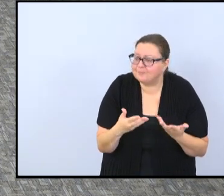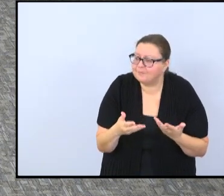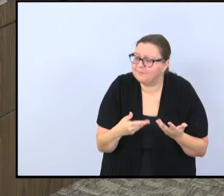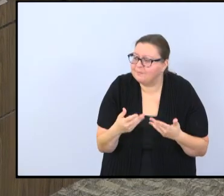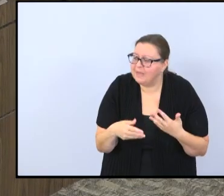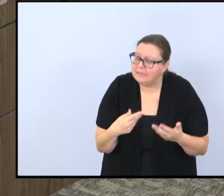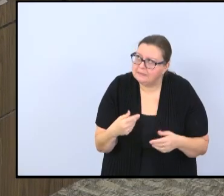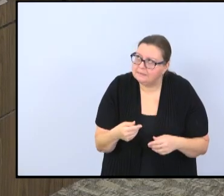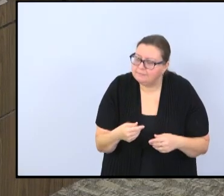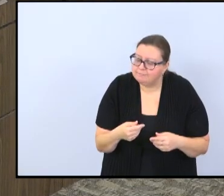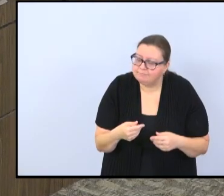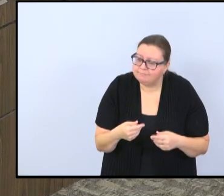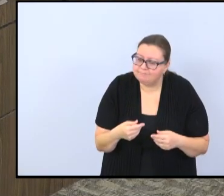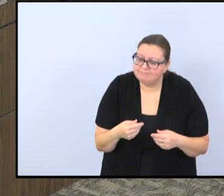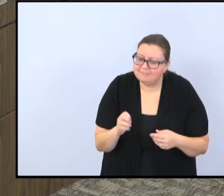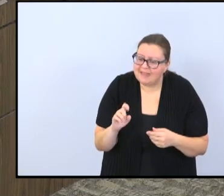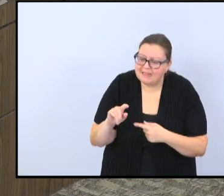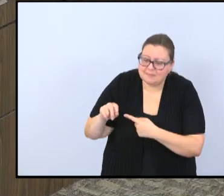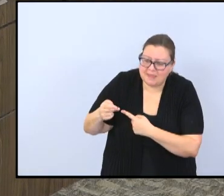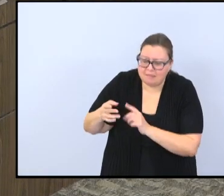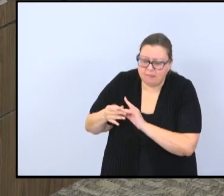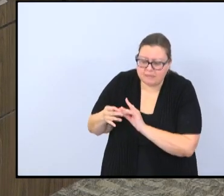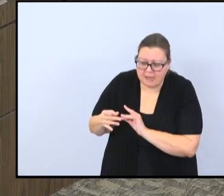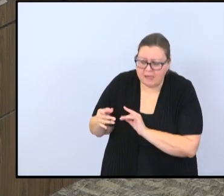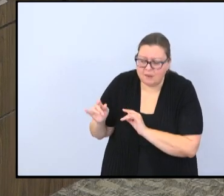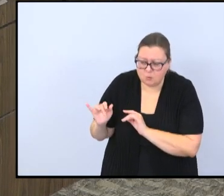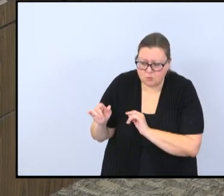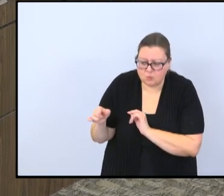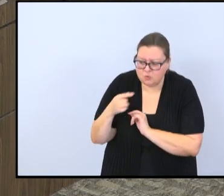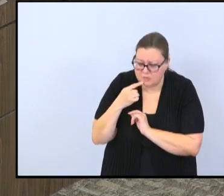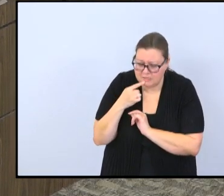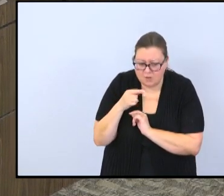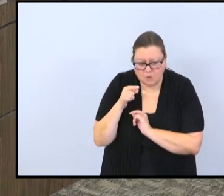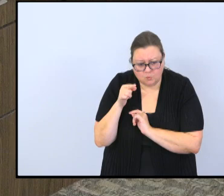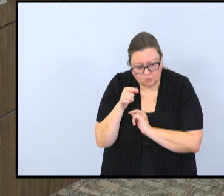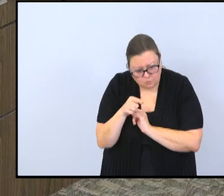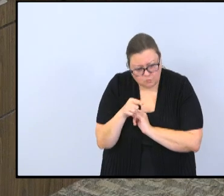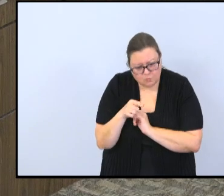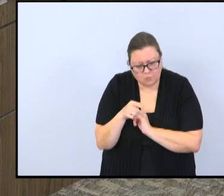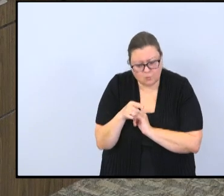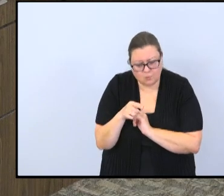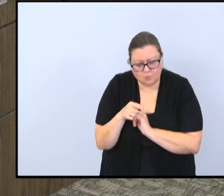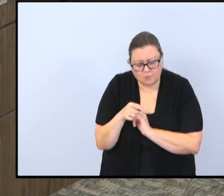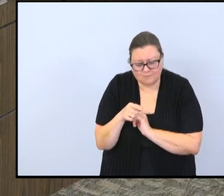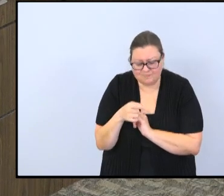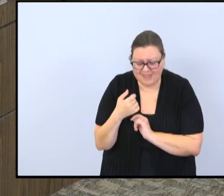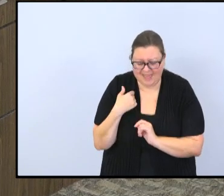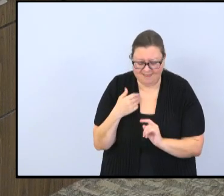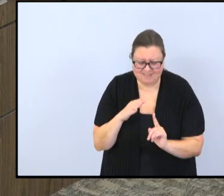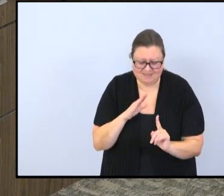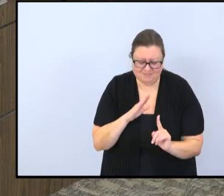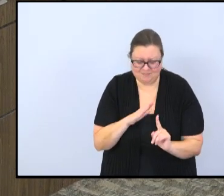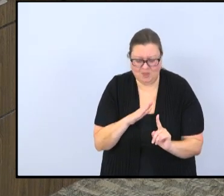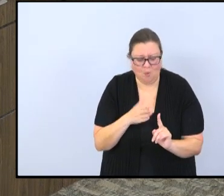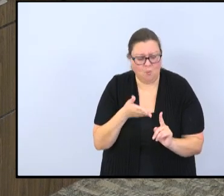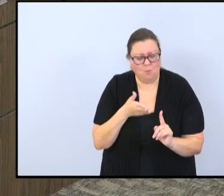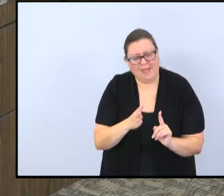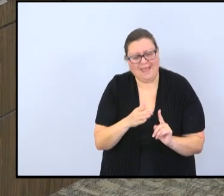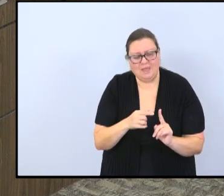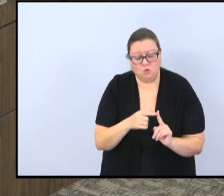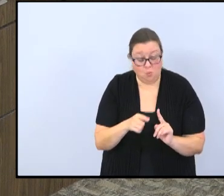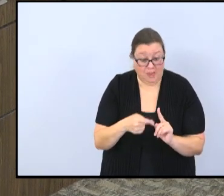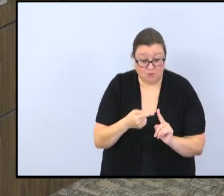I think Elizabeth said it well when she said that you have this way of wordsmithing